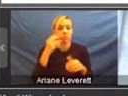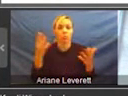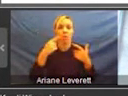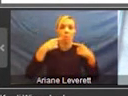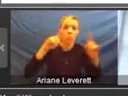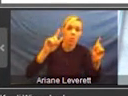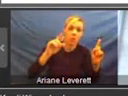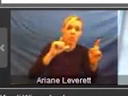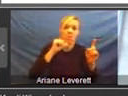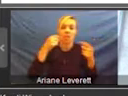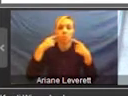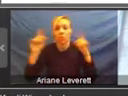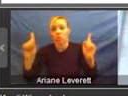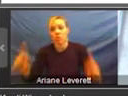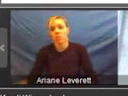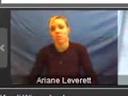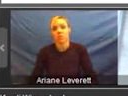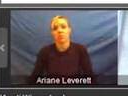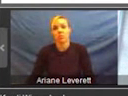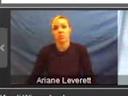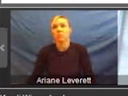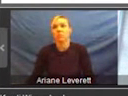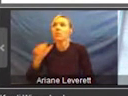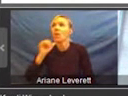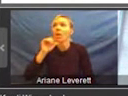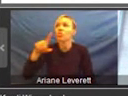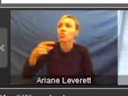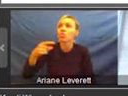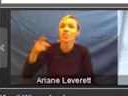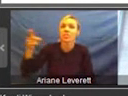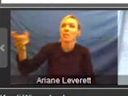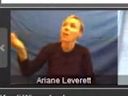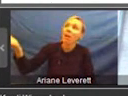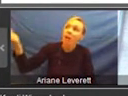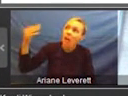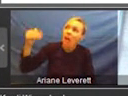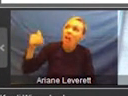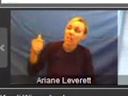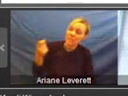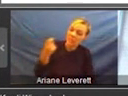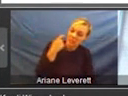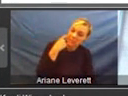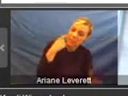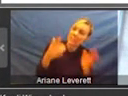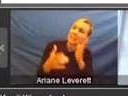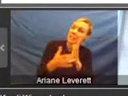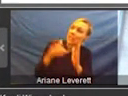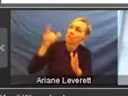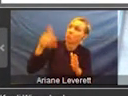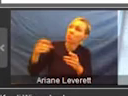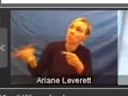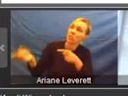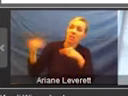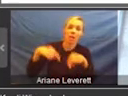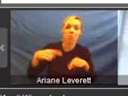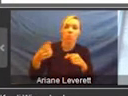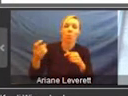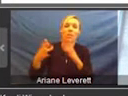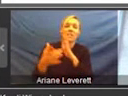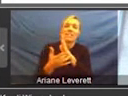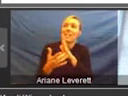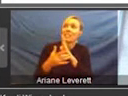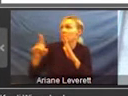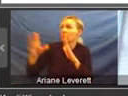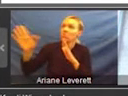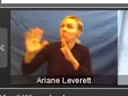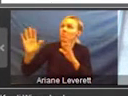like helicoptering in like the latest tech, which then potentially cannot be used due to electricity